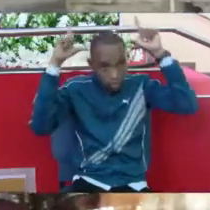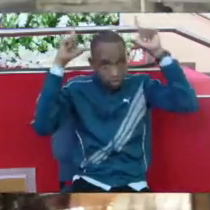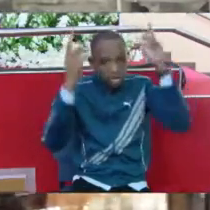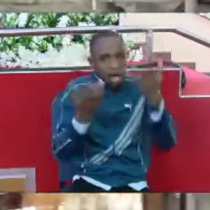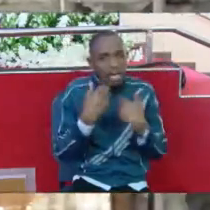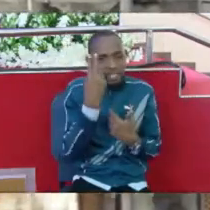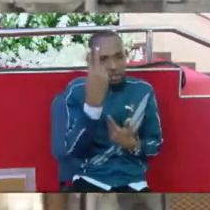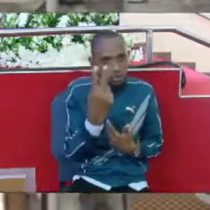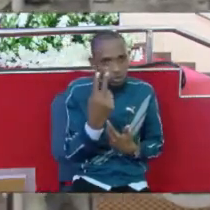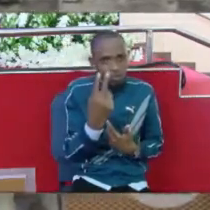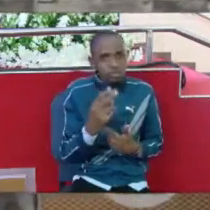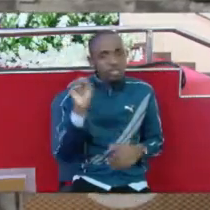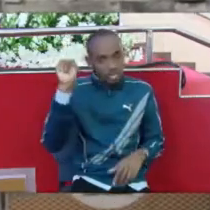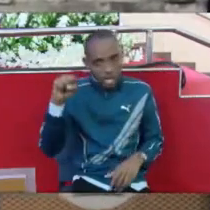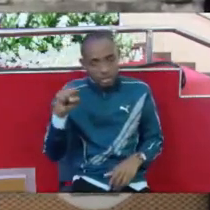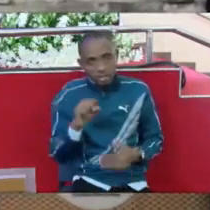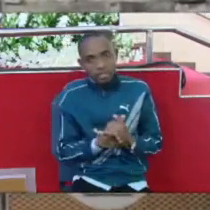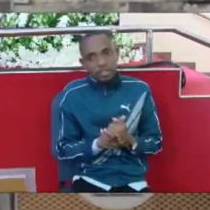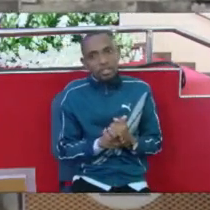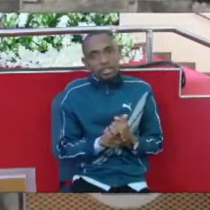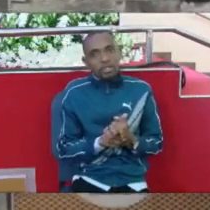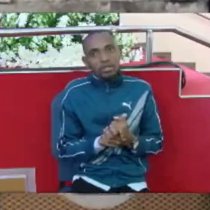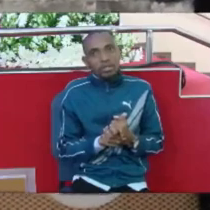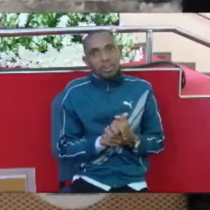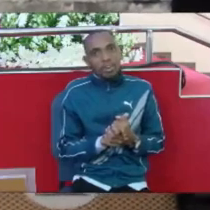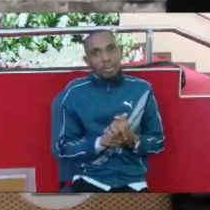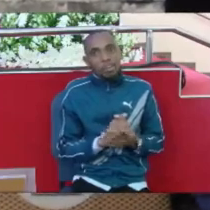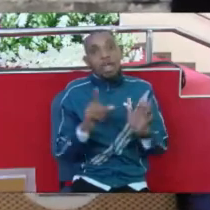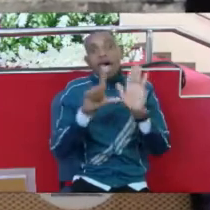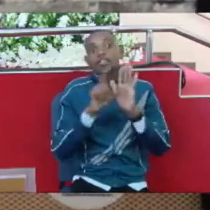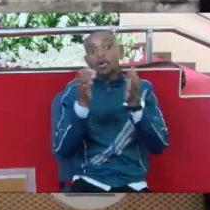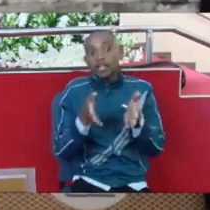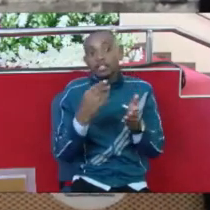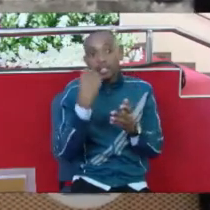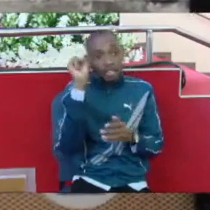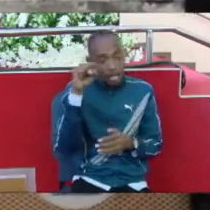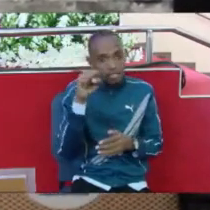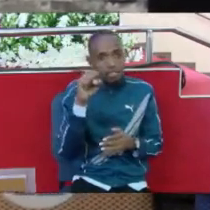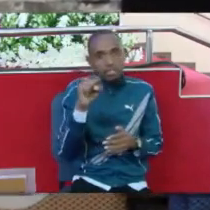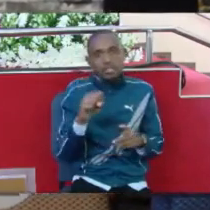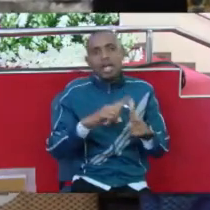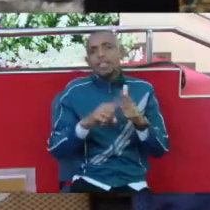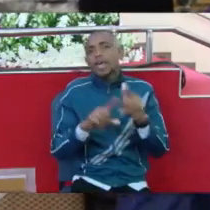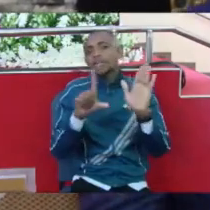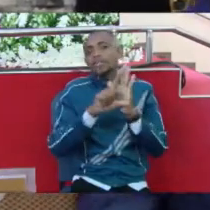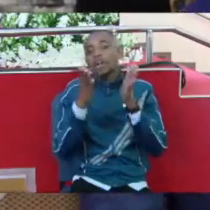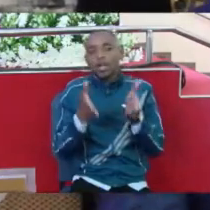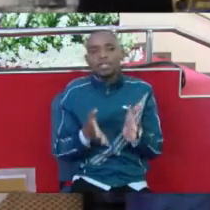Meaning I will get 2 and 1 will share. And the lawyer said, yes. And the lawyer started getting worked